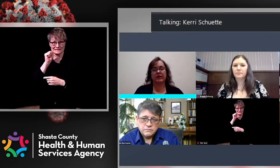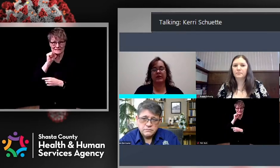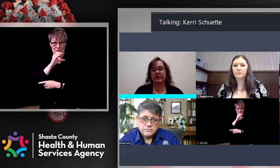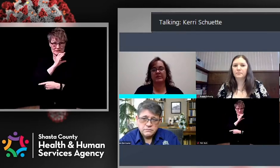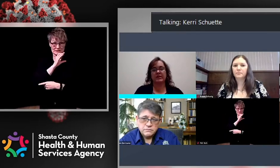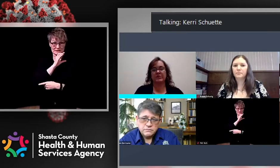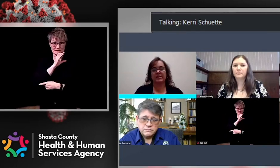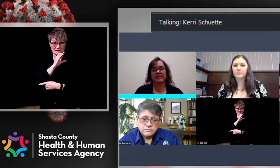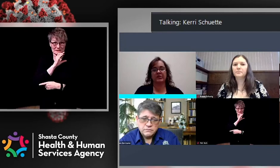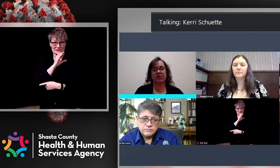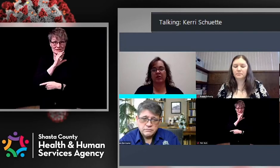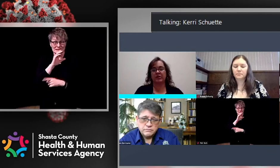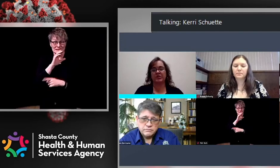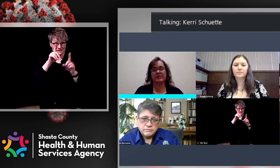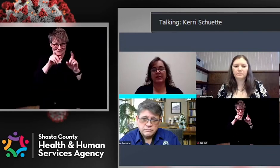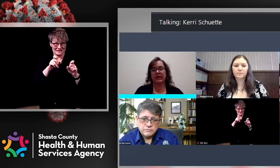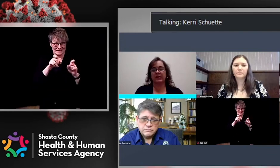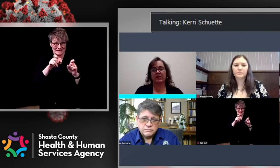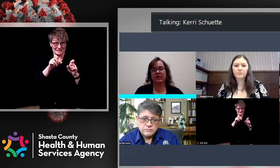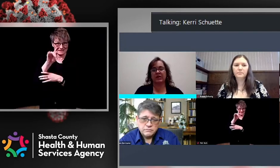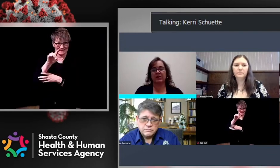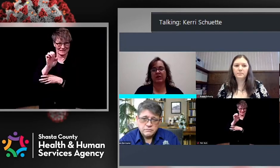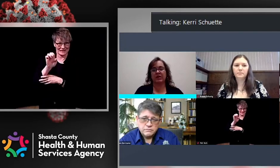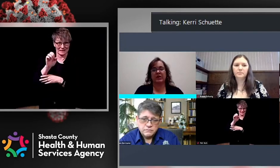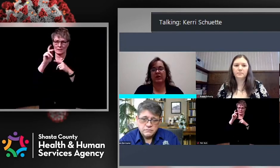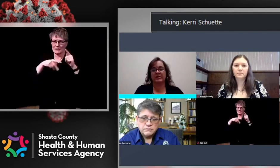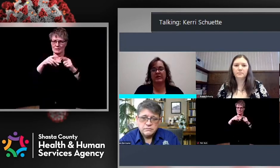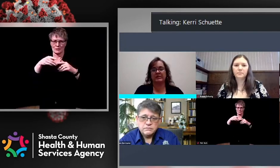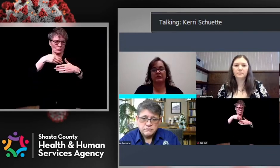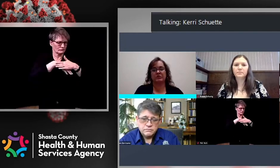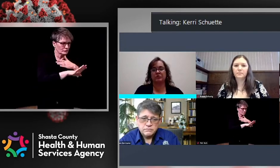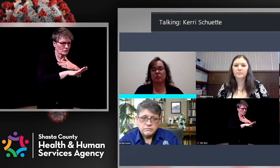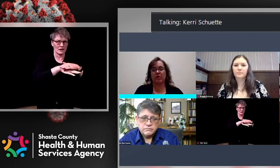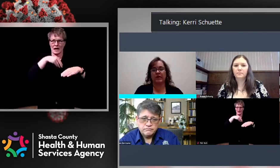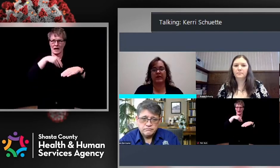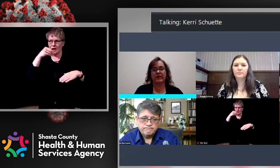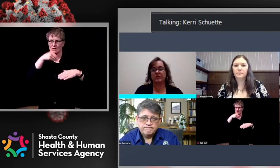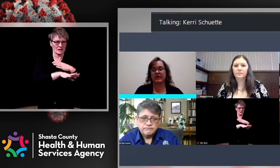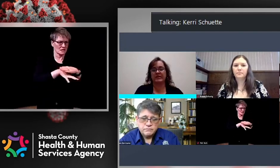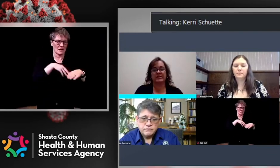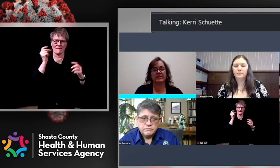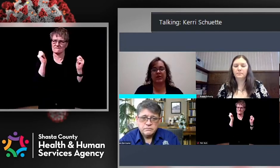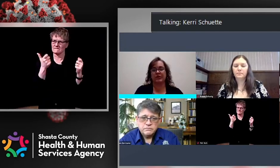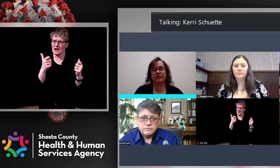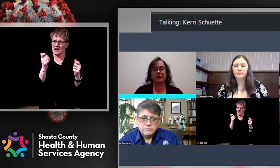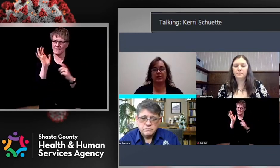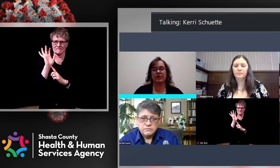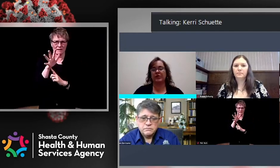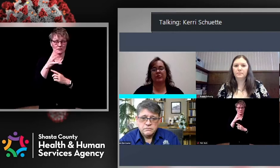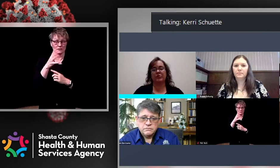very quickly. I know that's the same at Shasta College. It's like a 5-minute process. You walk in, you get